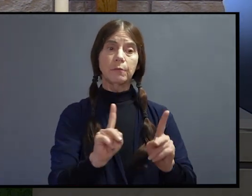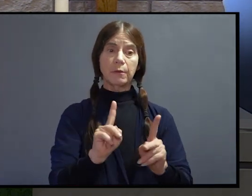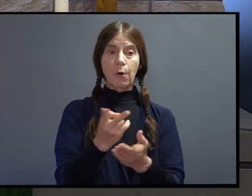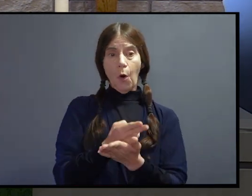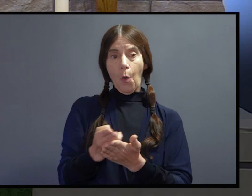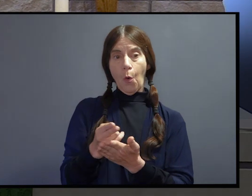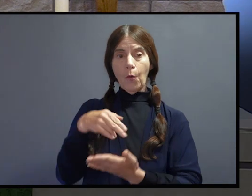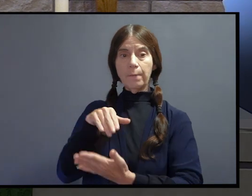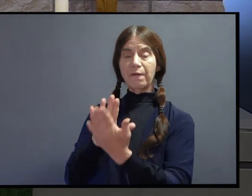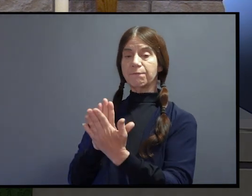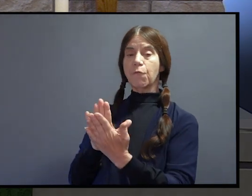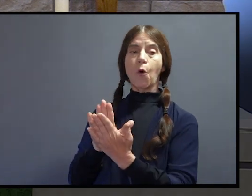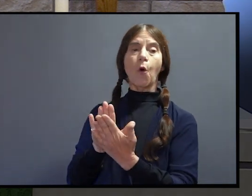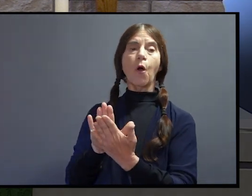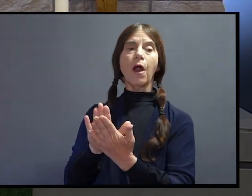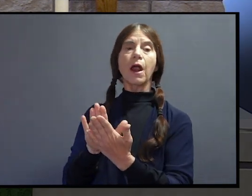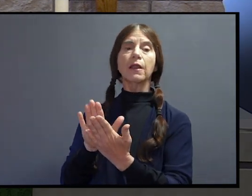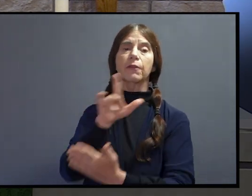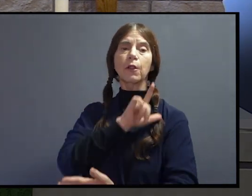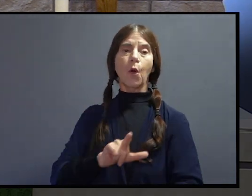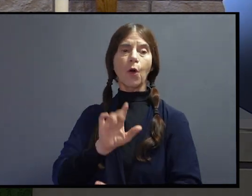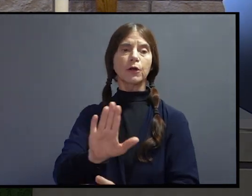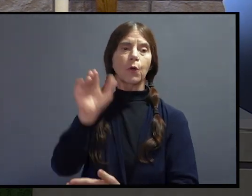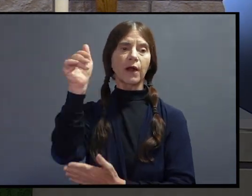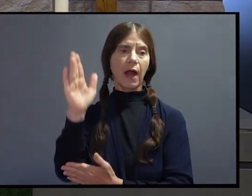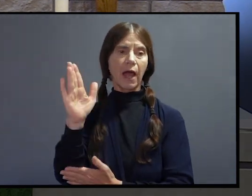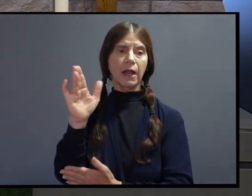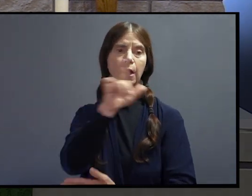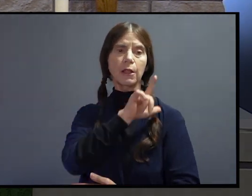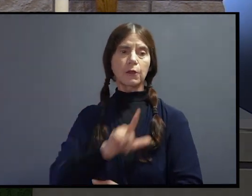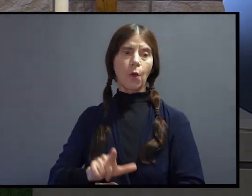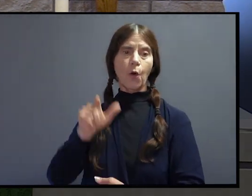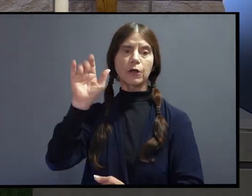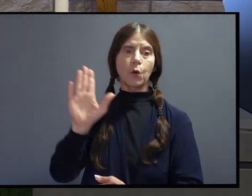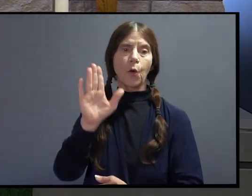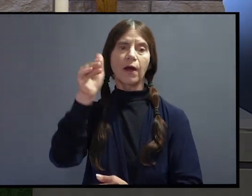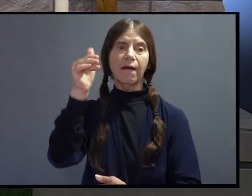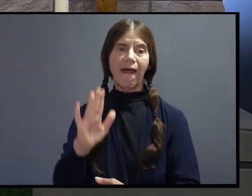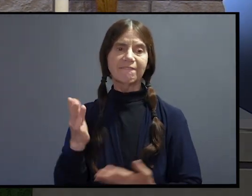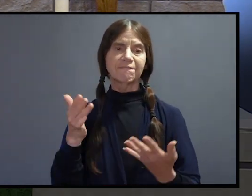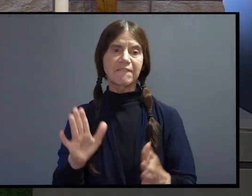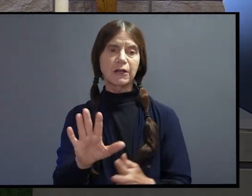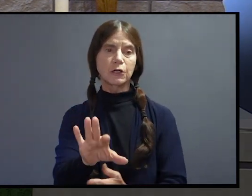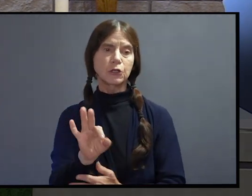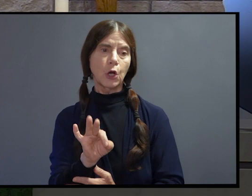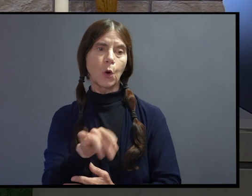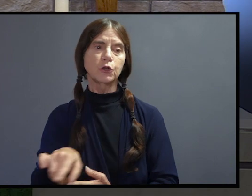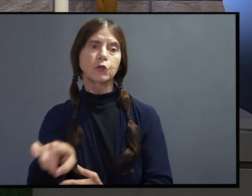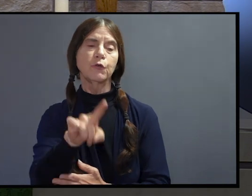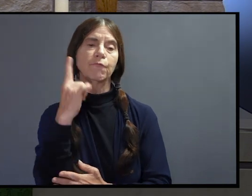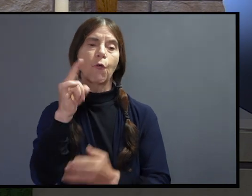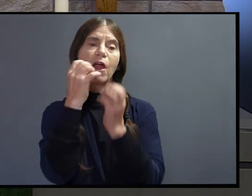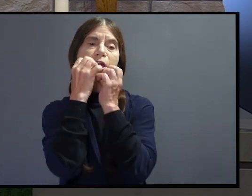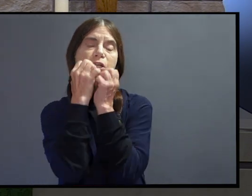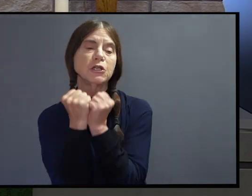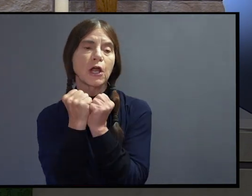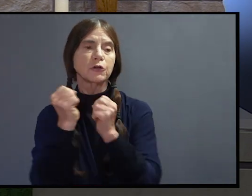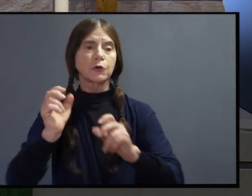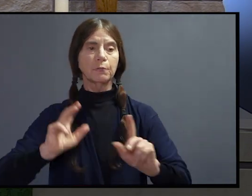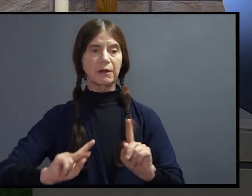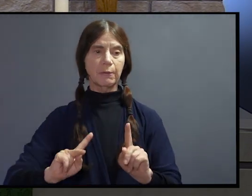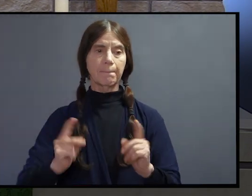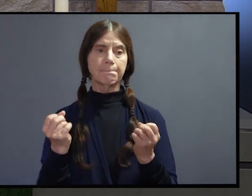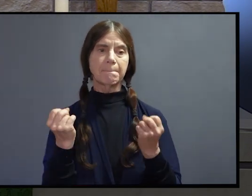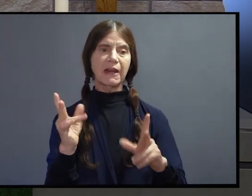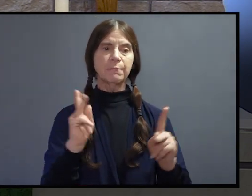For you are a people holy to the Lord your God. The Lord your God has chosen you to be a people for his